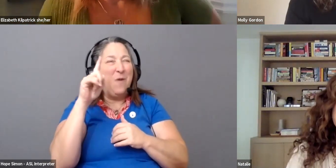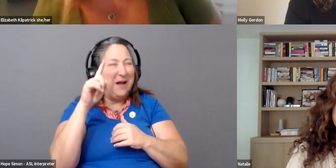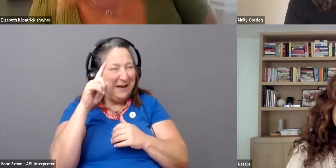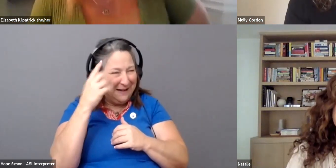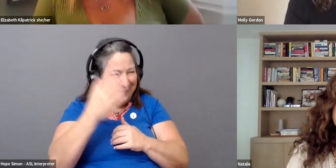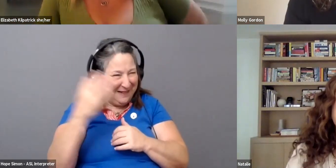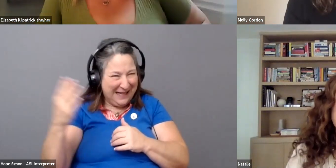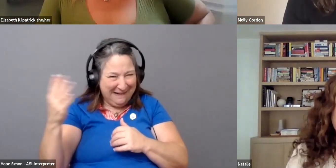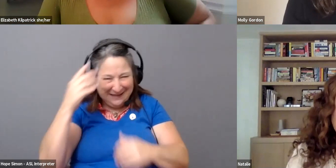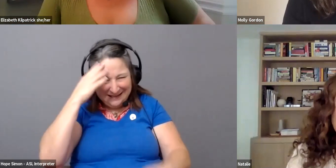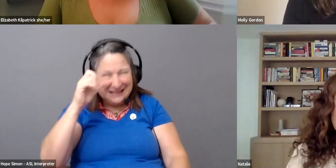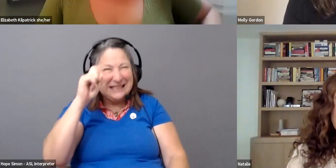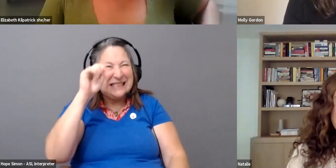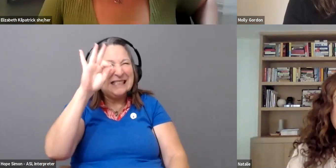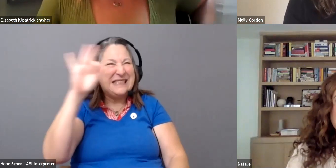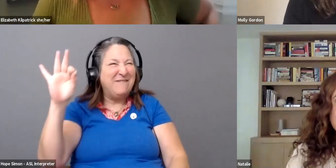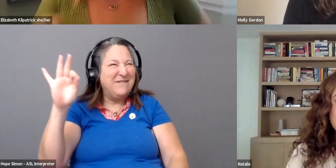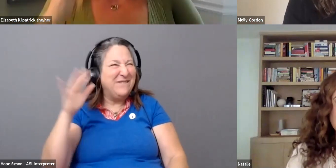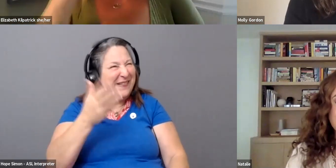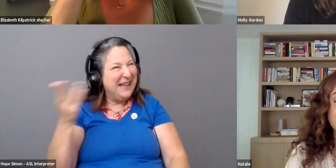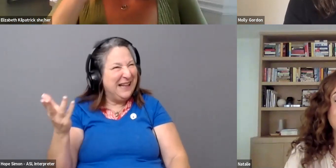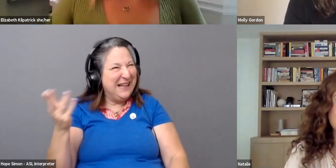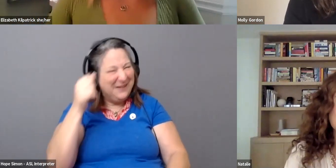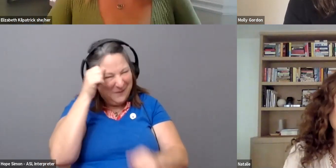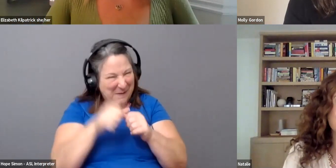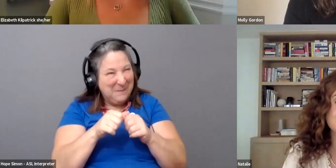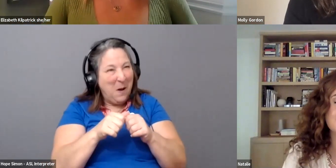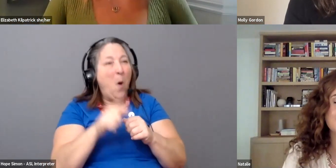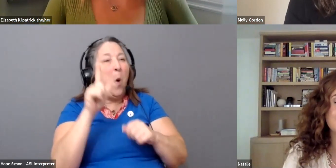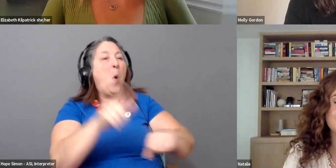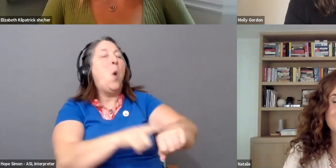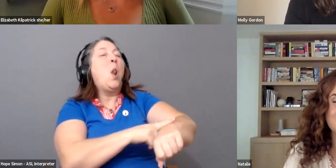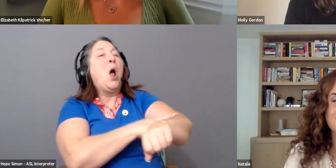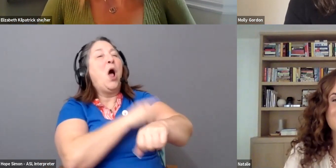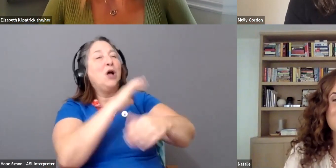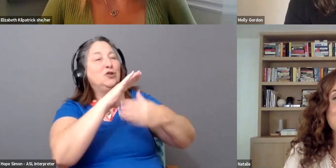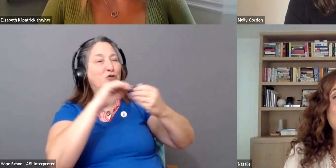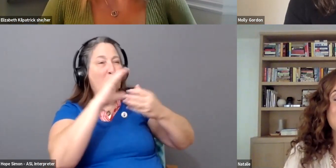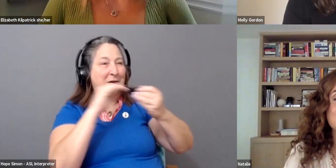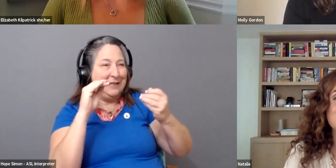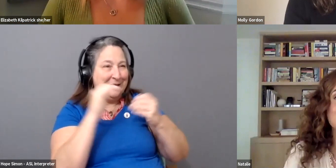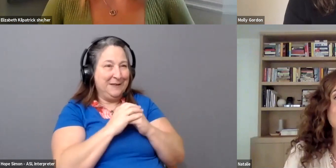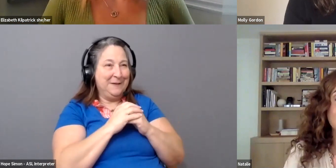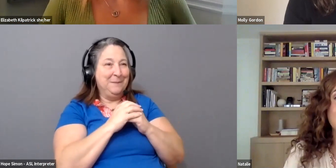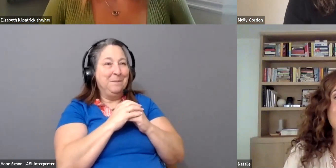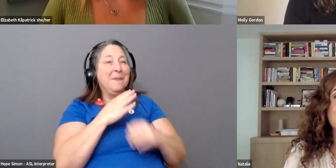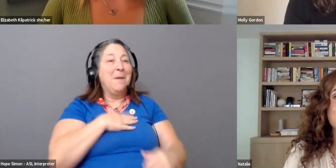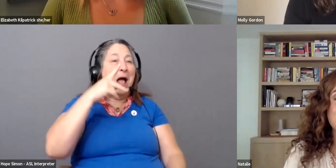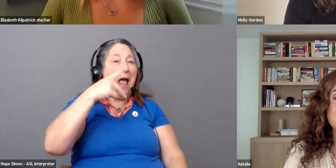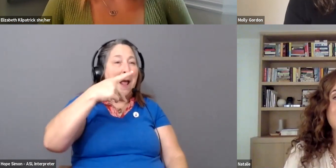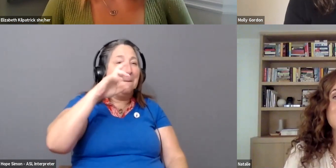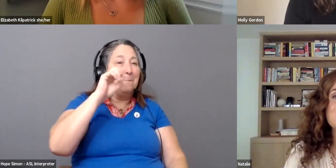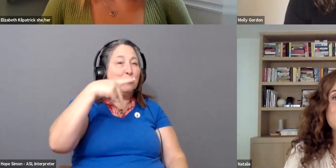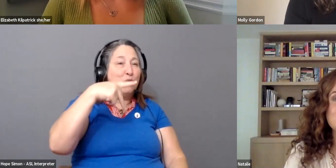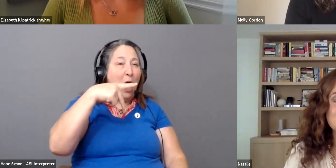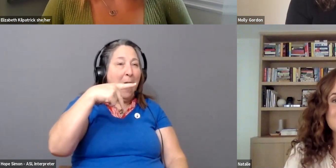was. Oh, it's a long story. I sent my prop master an hour away